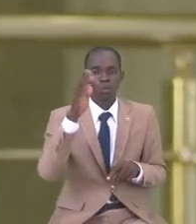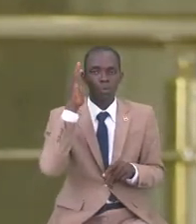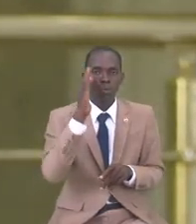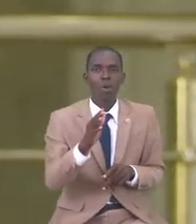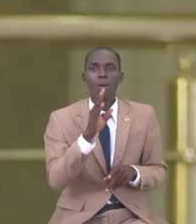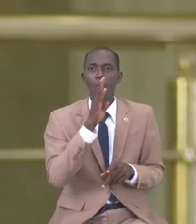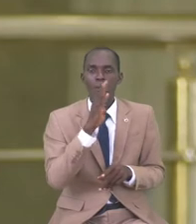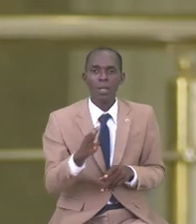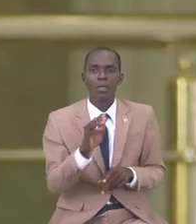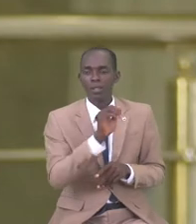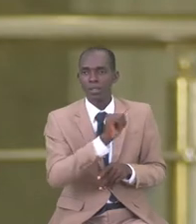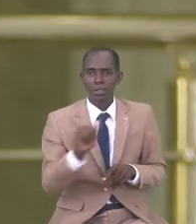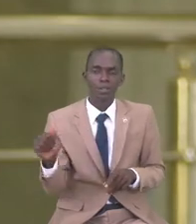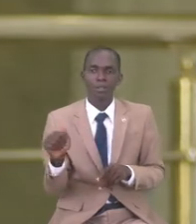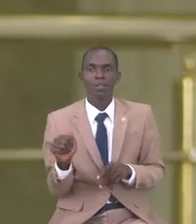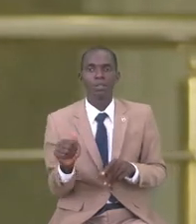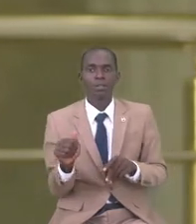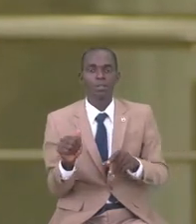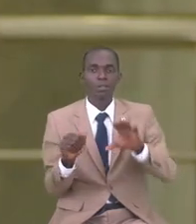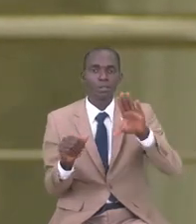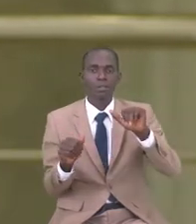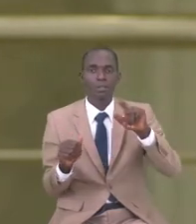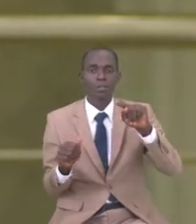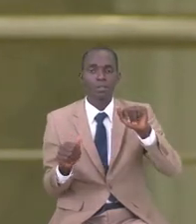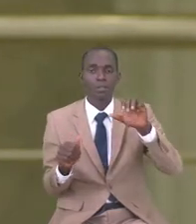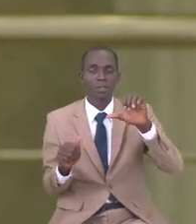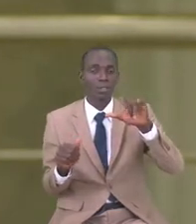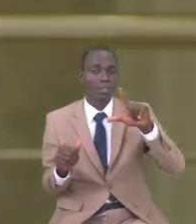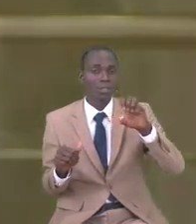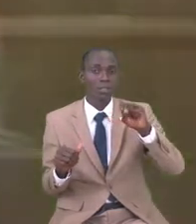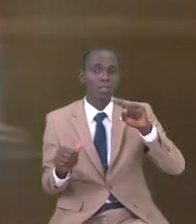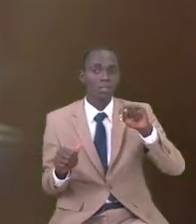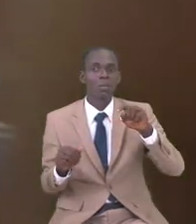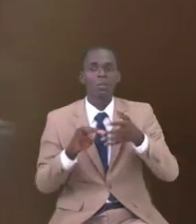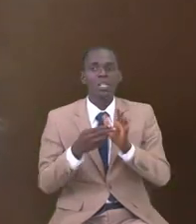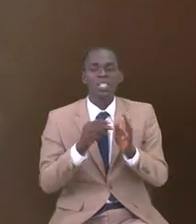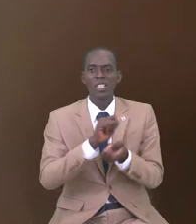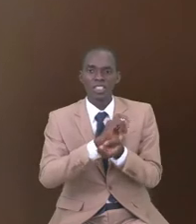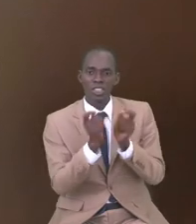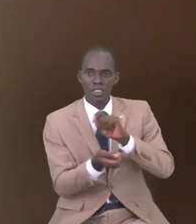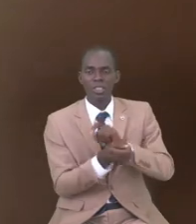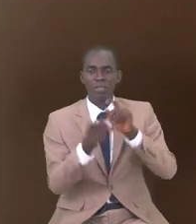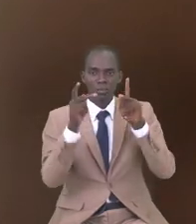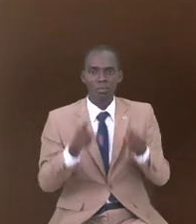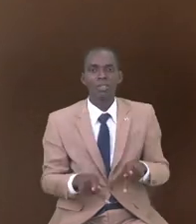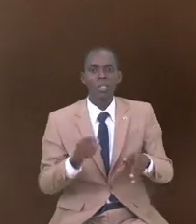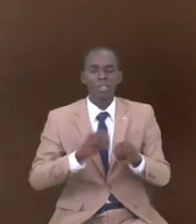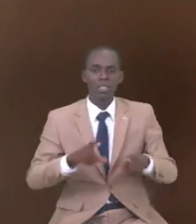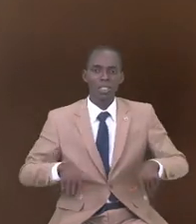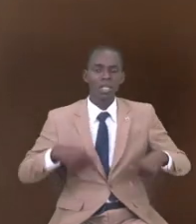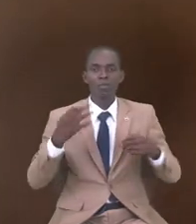a catalyst. You'll be a change agent in the lives of your people